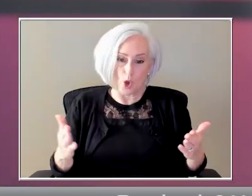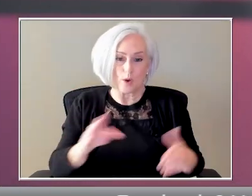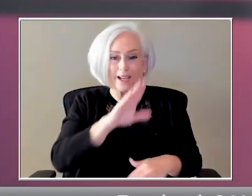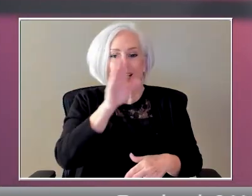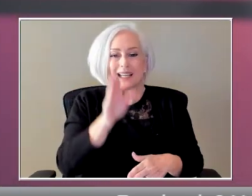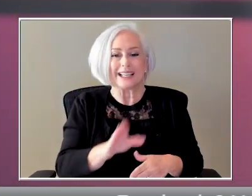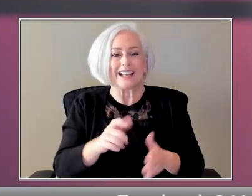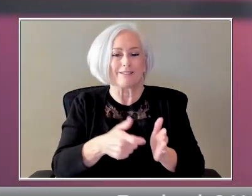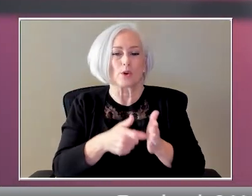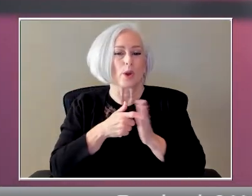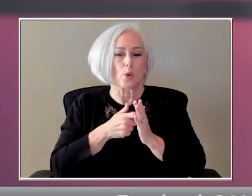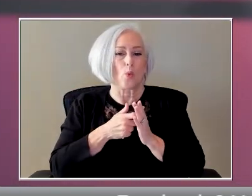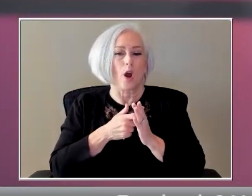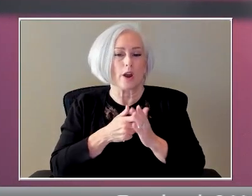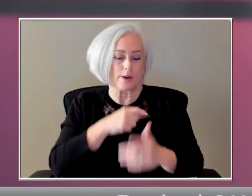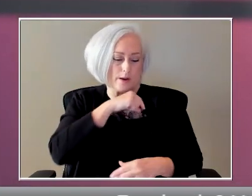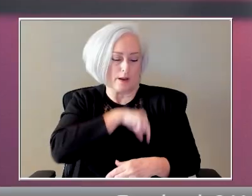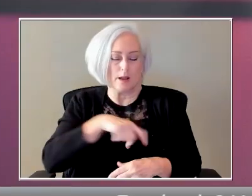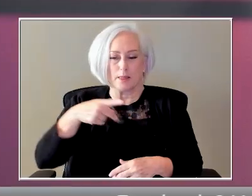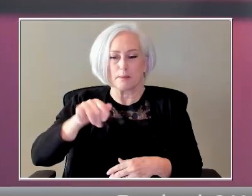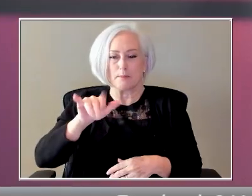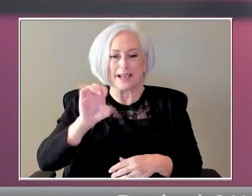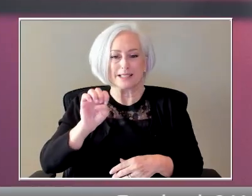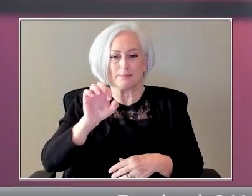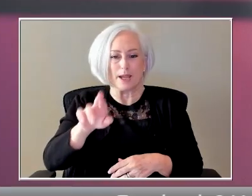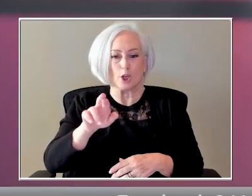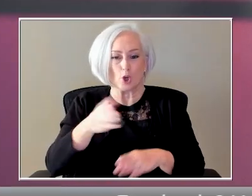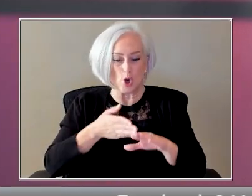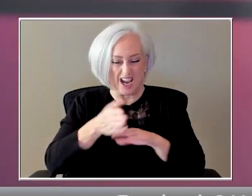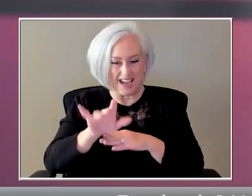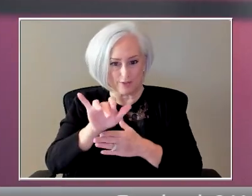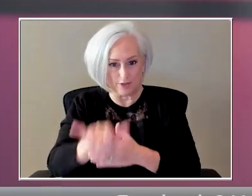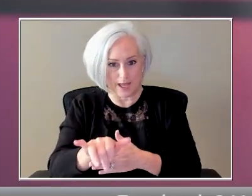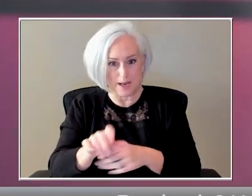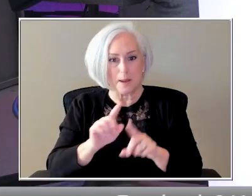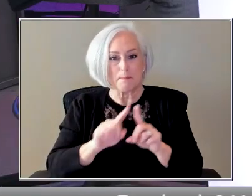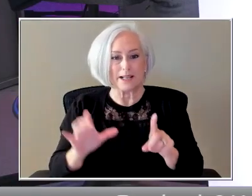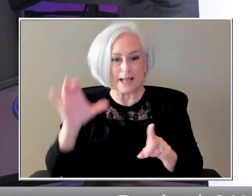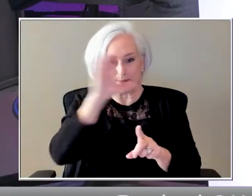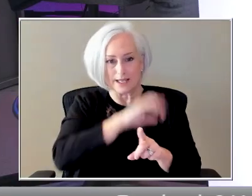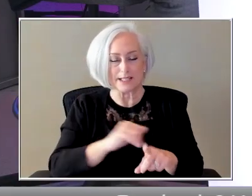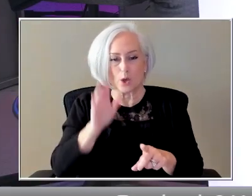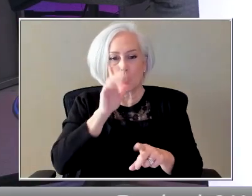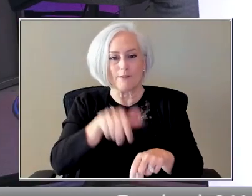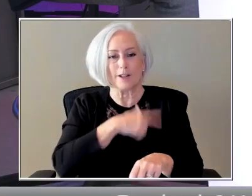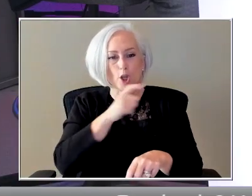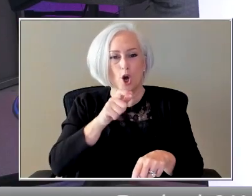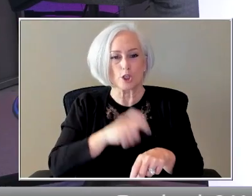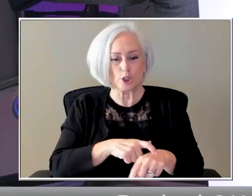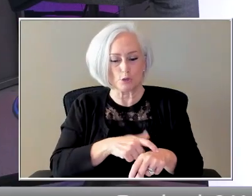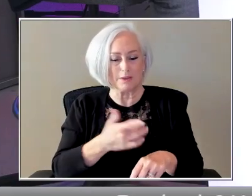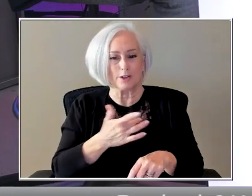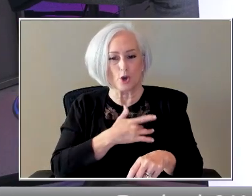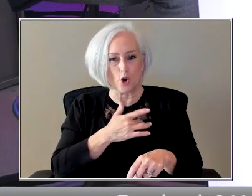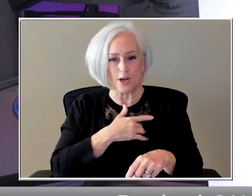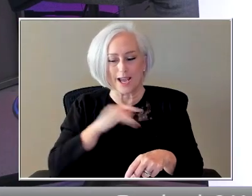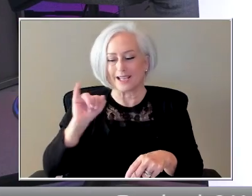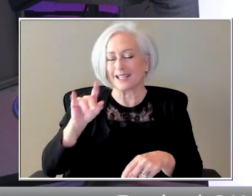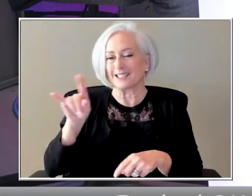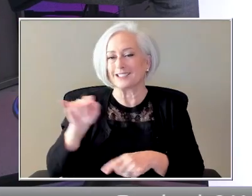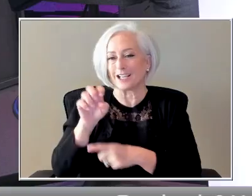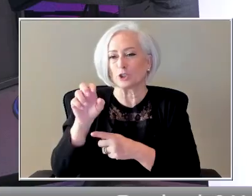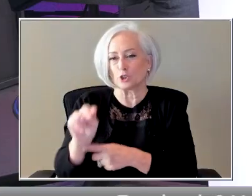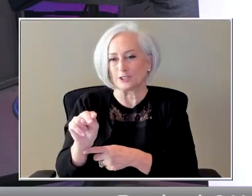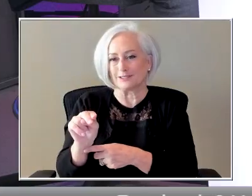optimistic that he will regain long-term cardiac conduction. We have some really remarkable pictures that Luke has continued to share